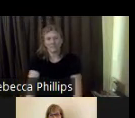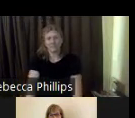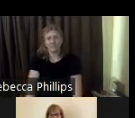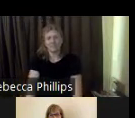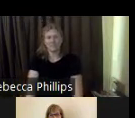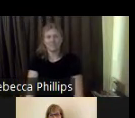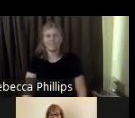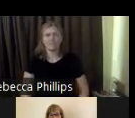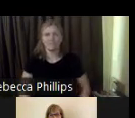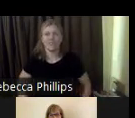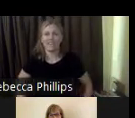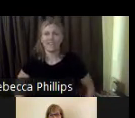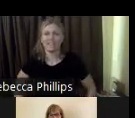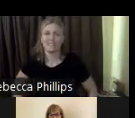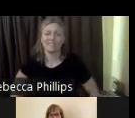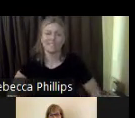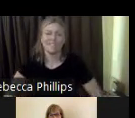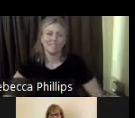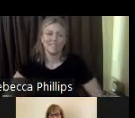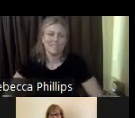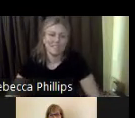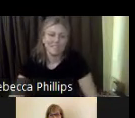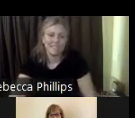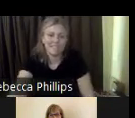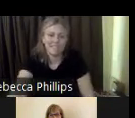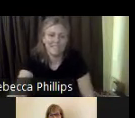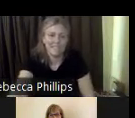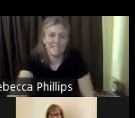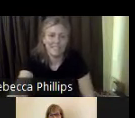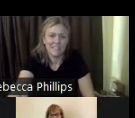Okay, got it. Thank you. Great.